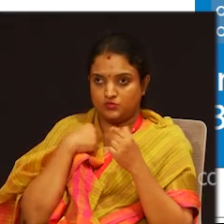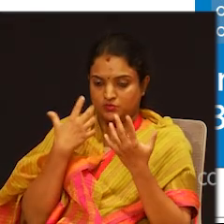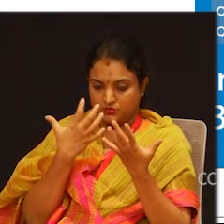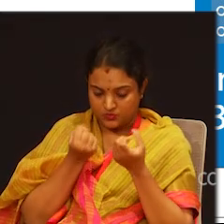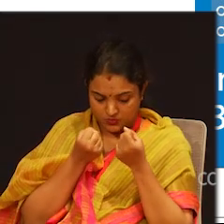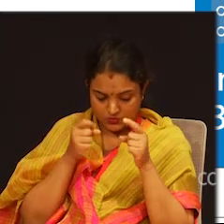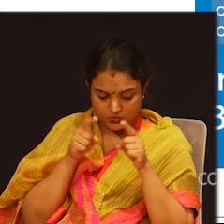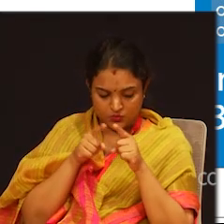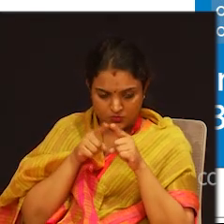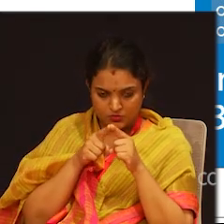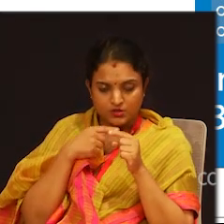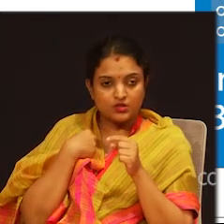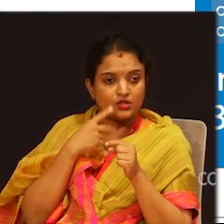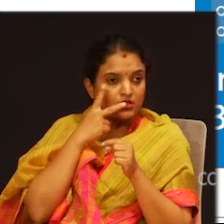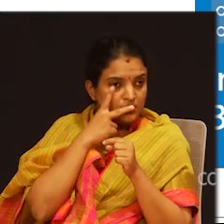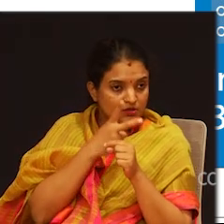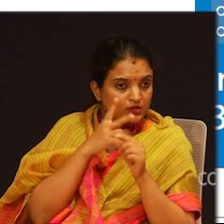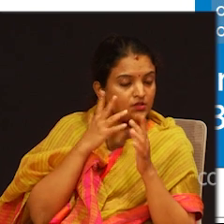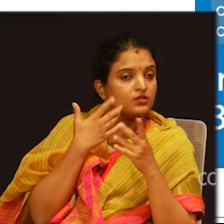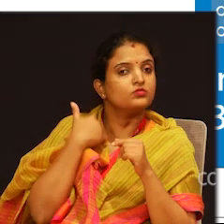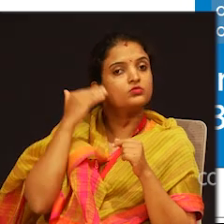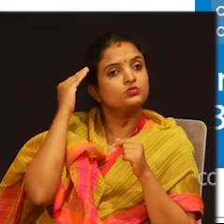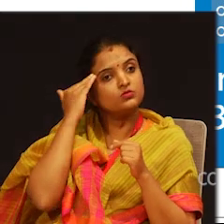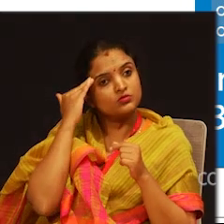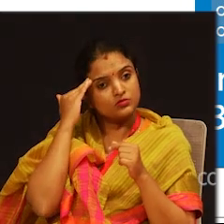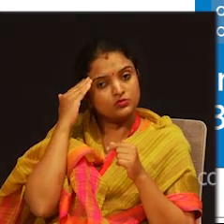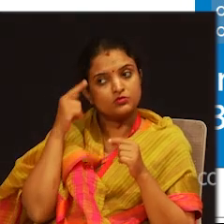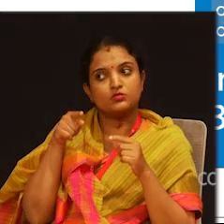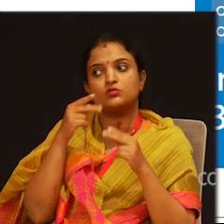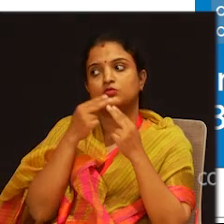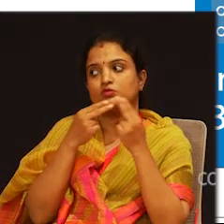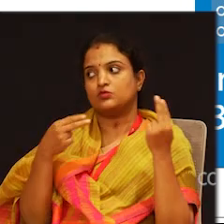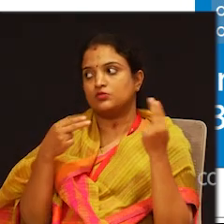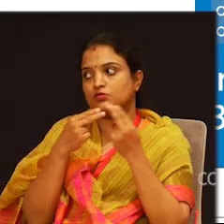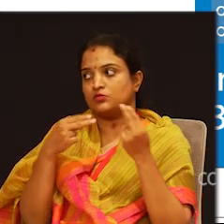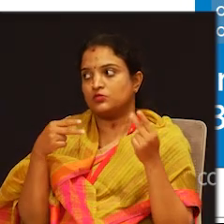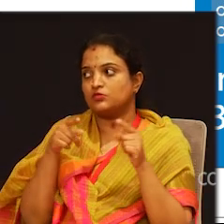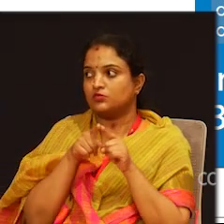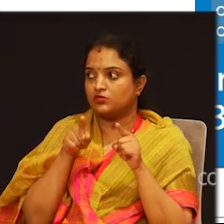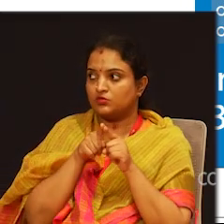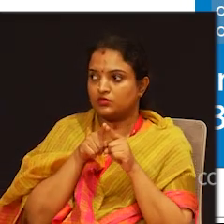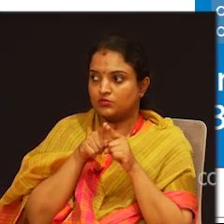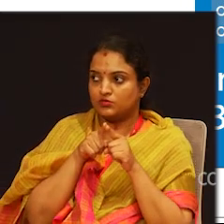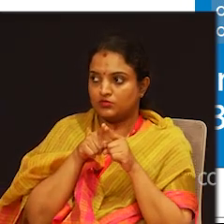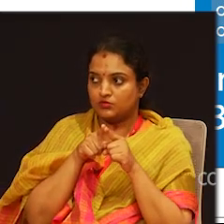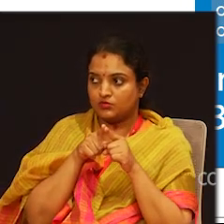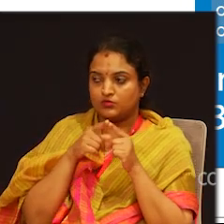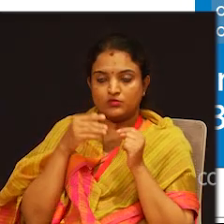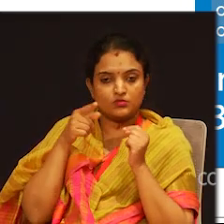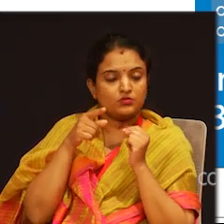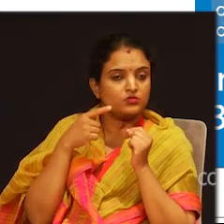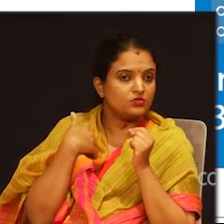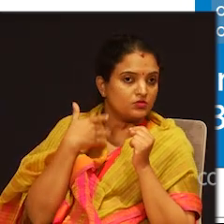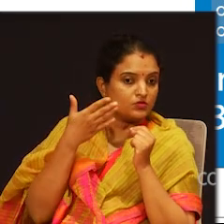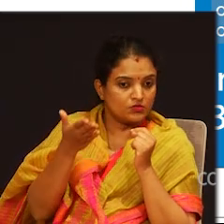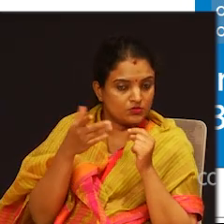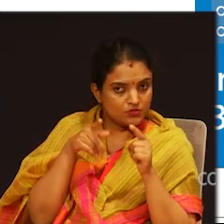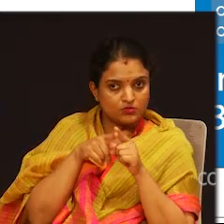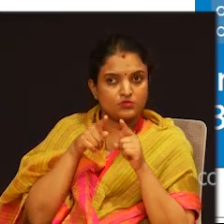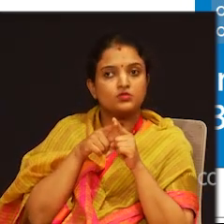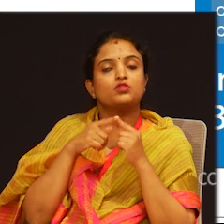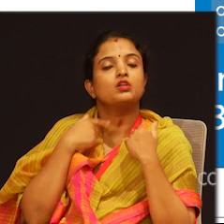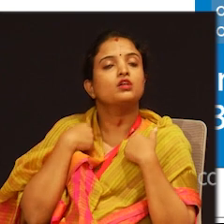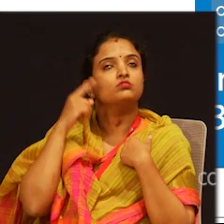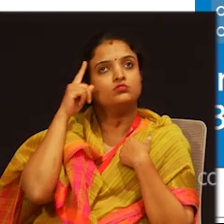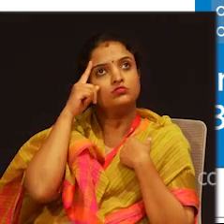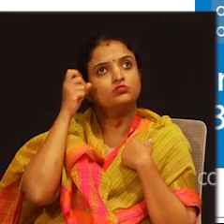a reading series simply because we know that a story is very dear to every child. You and I know that we still